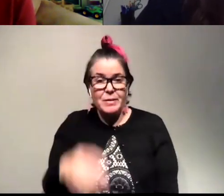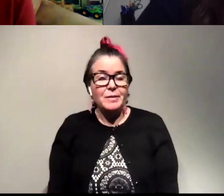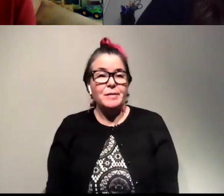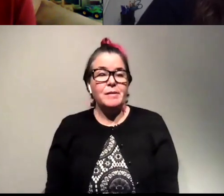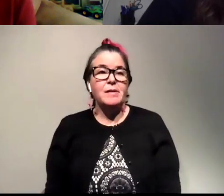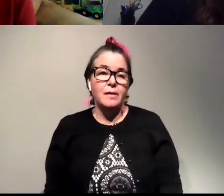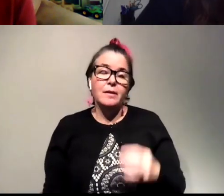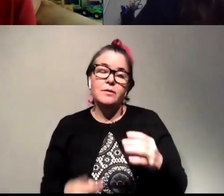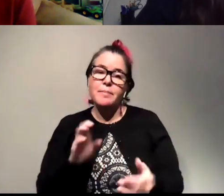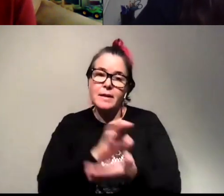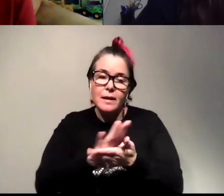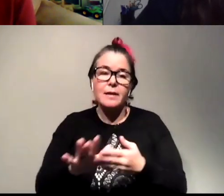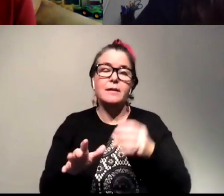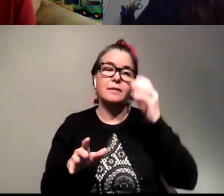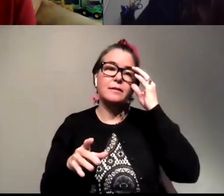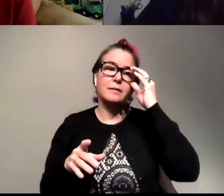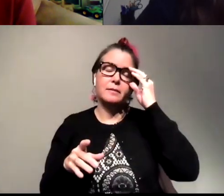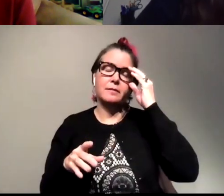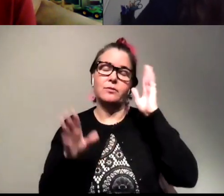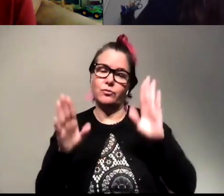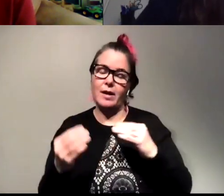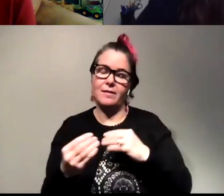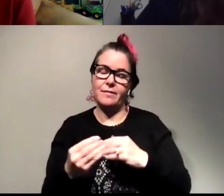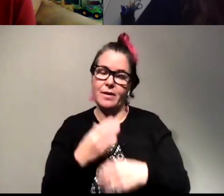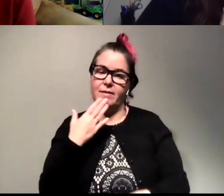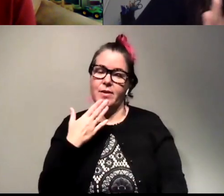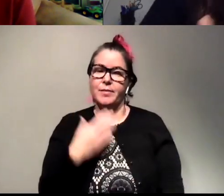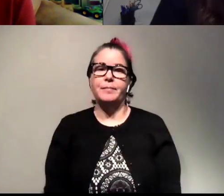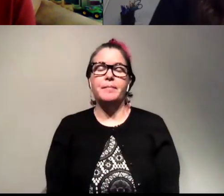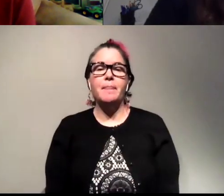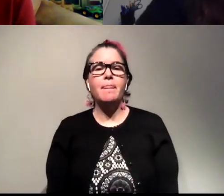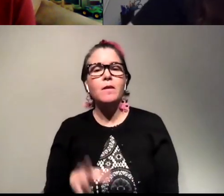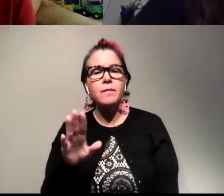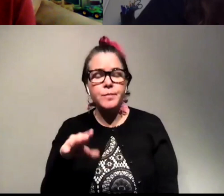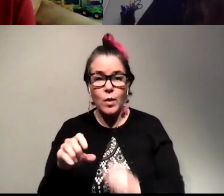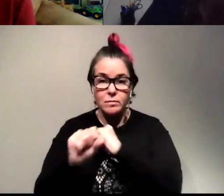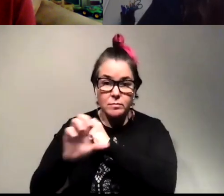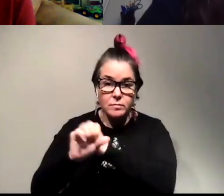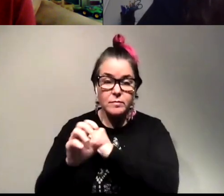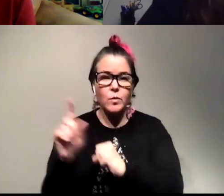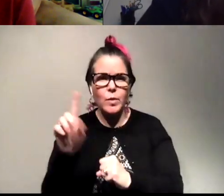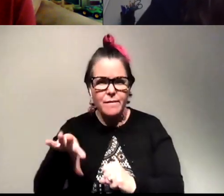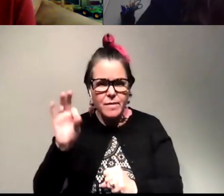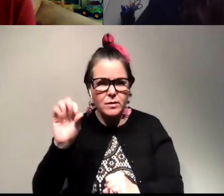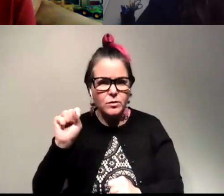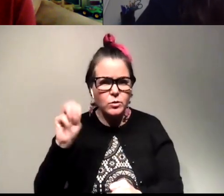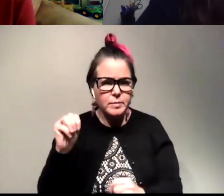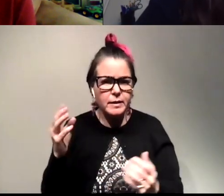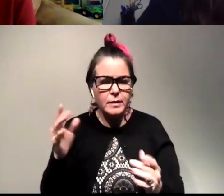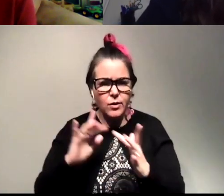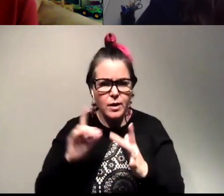yeah, be kind. That's great advice. Thank you. Is there anything you'd like to plug, and where can we find you on the